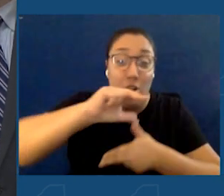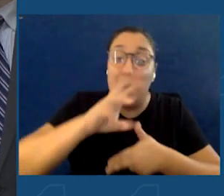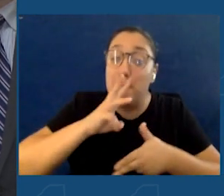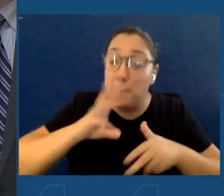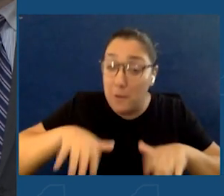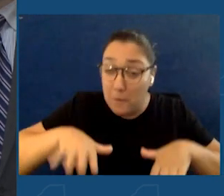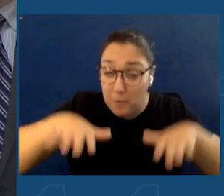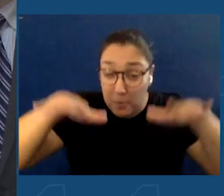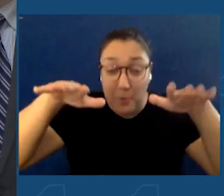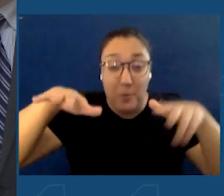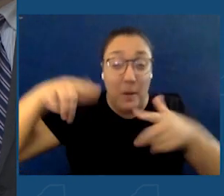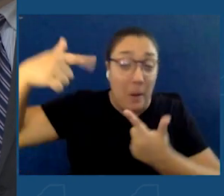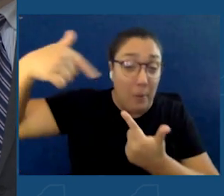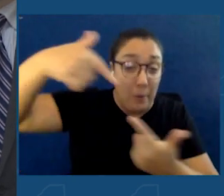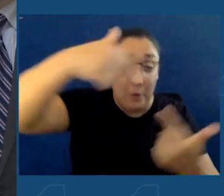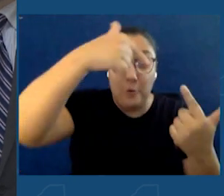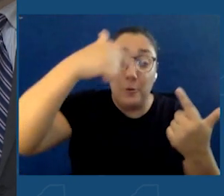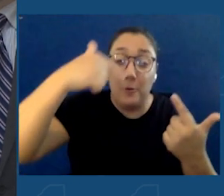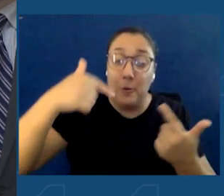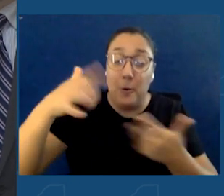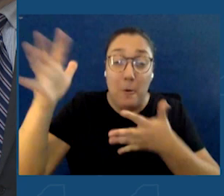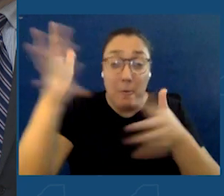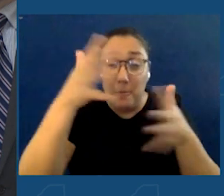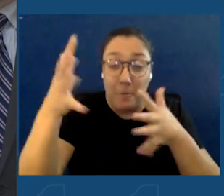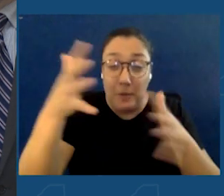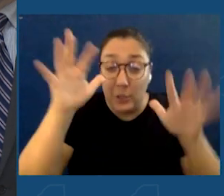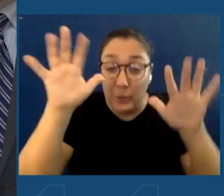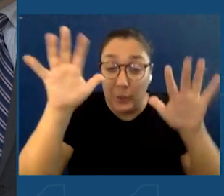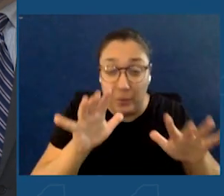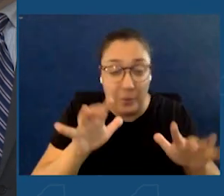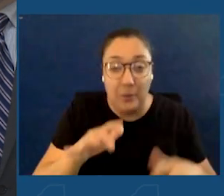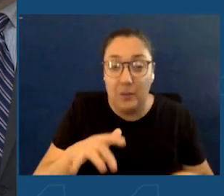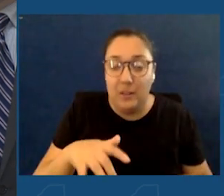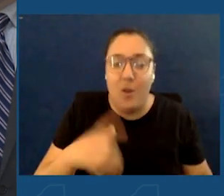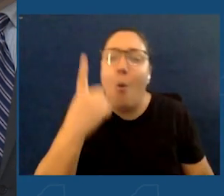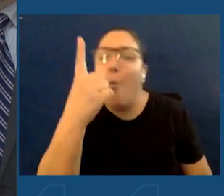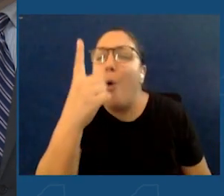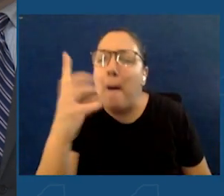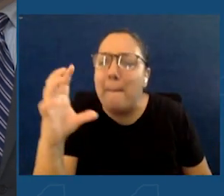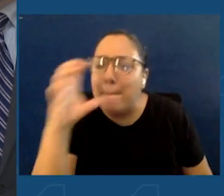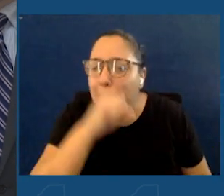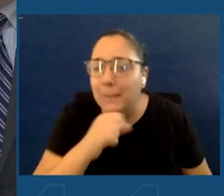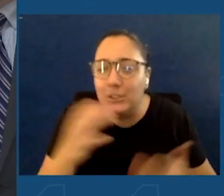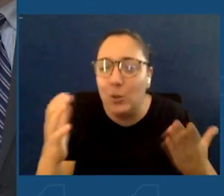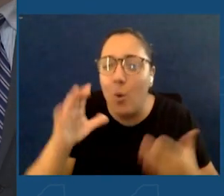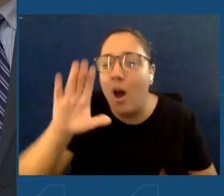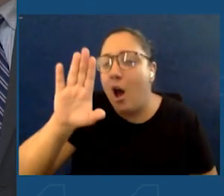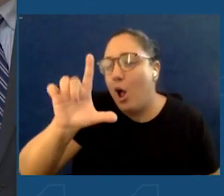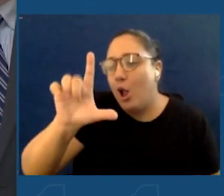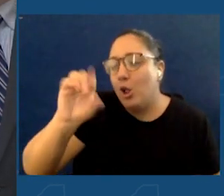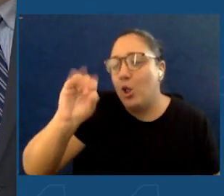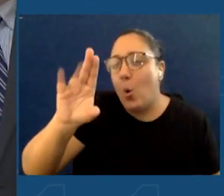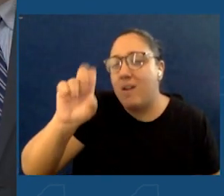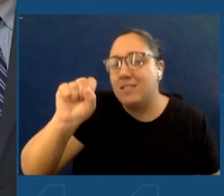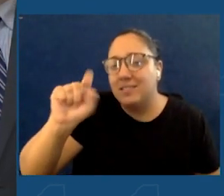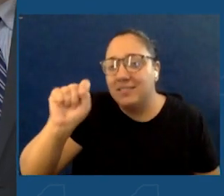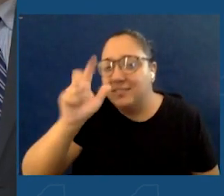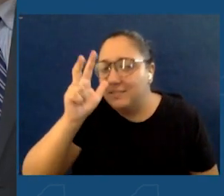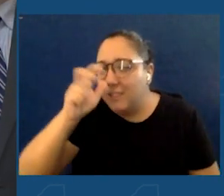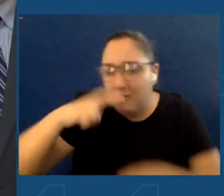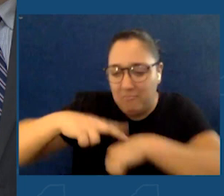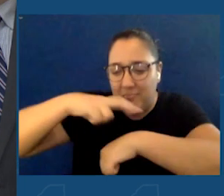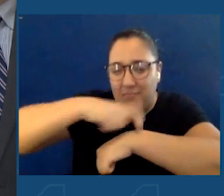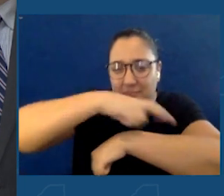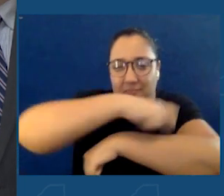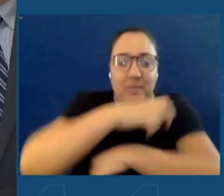blizzards, everything short of locusts, it keeps happening. And as you saw on the cover of Newsday today,